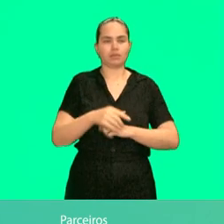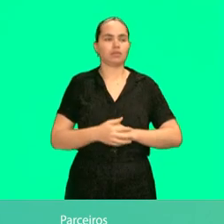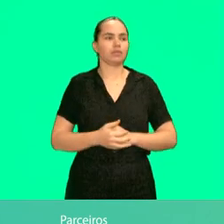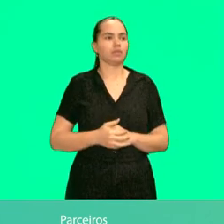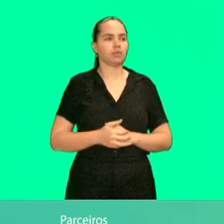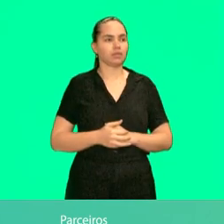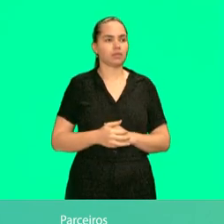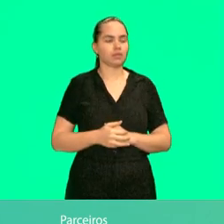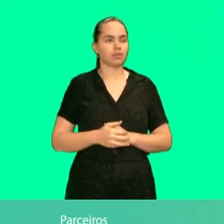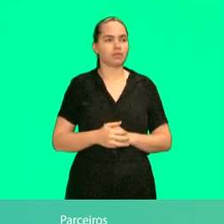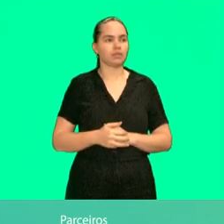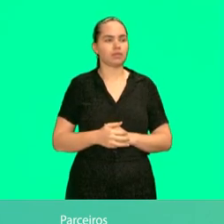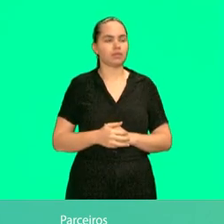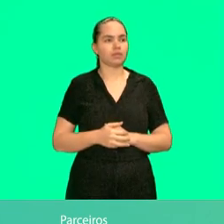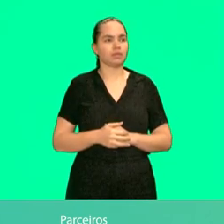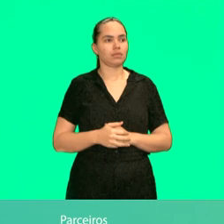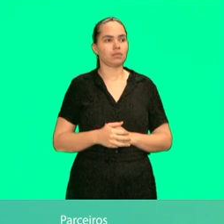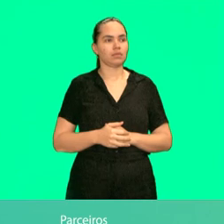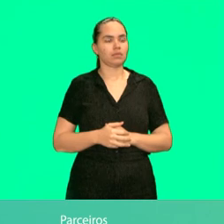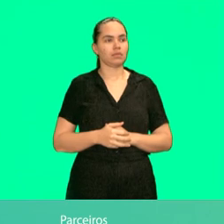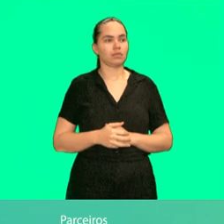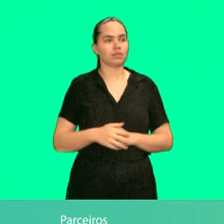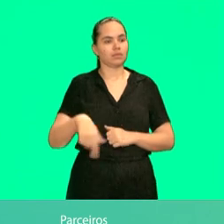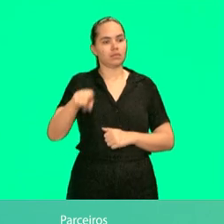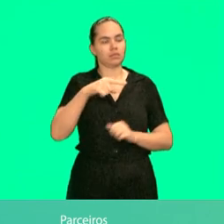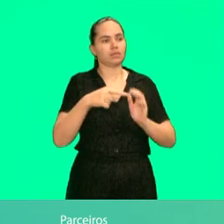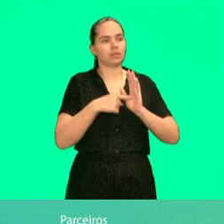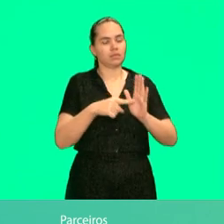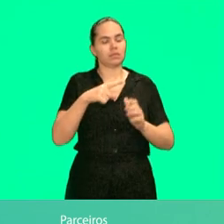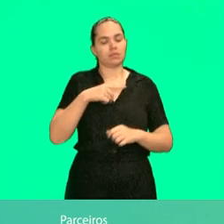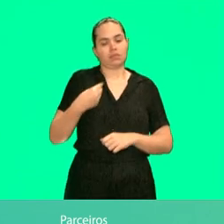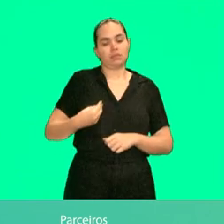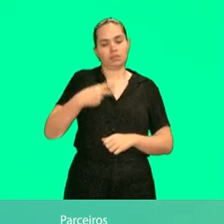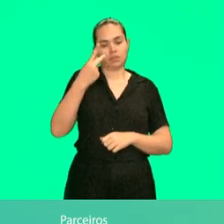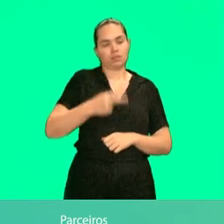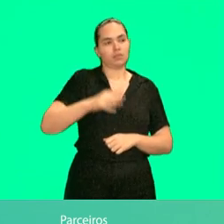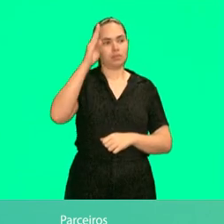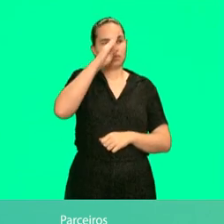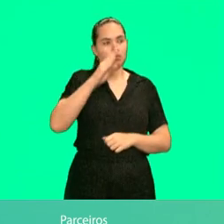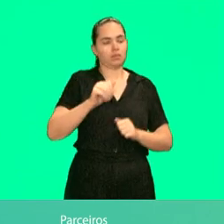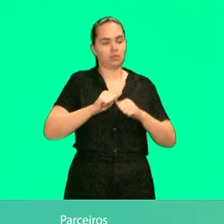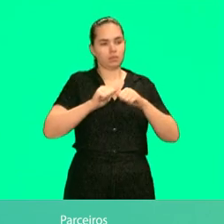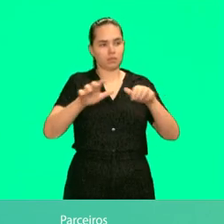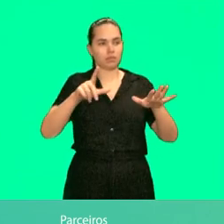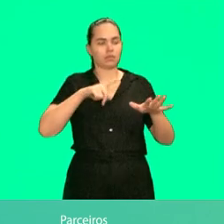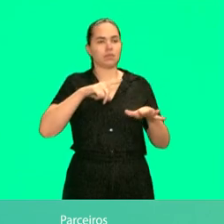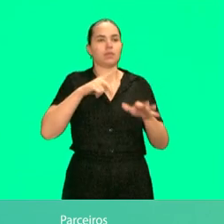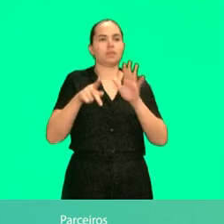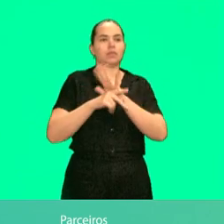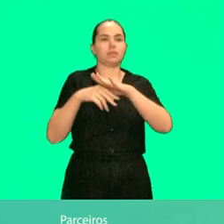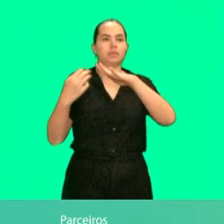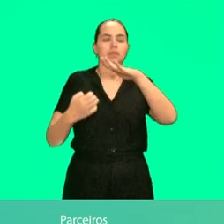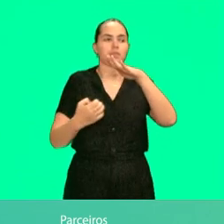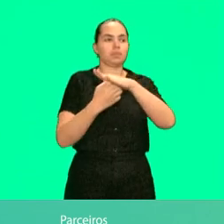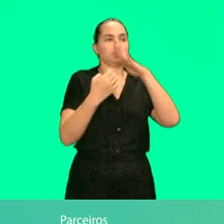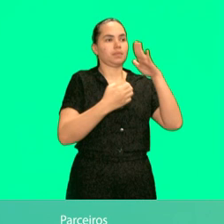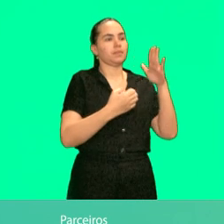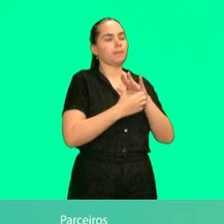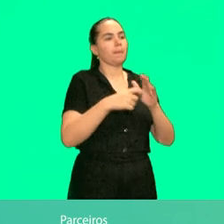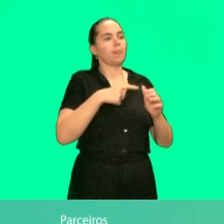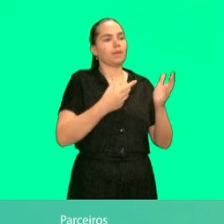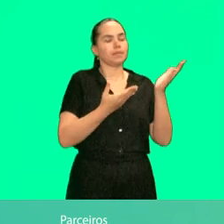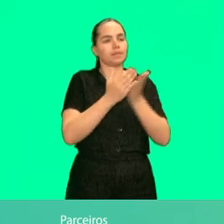in the whole Brazilian territory, and we have our industrial complex